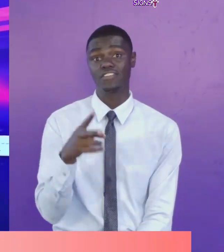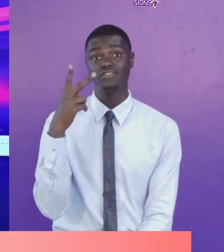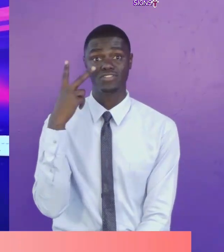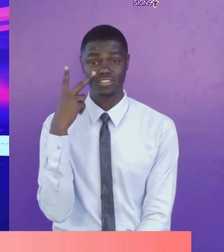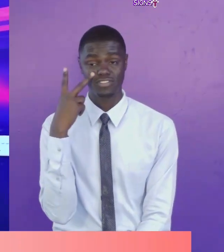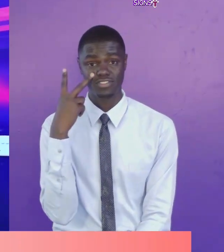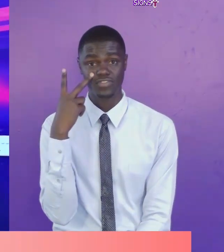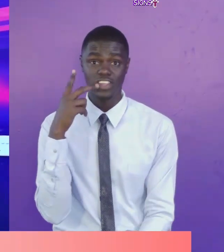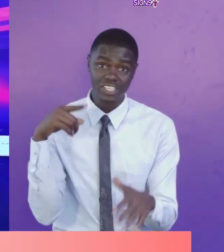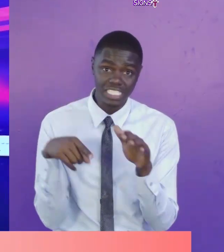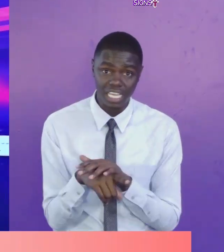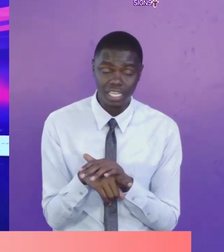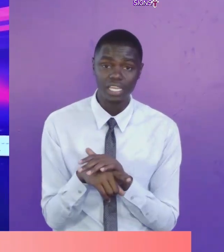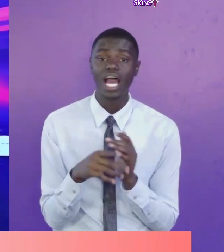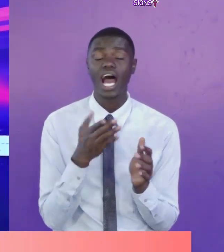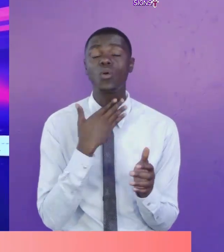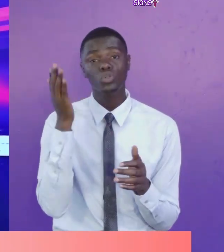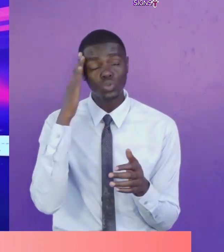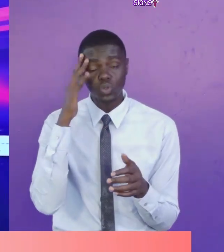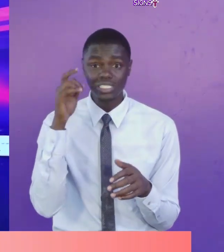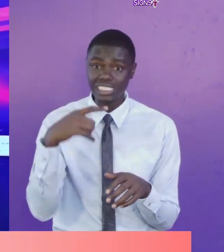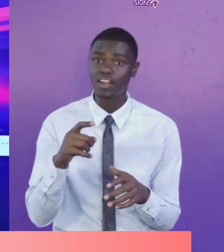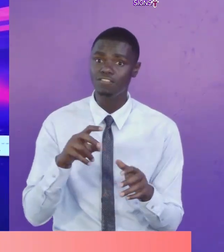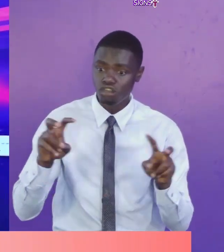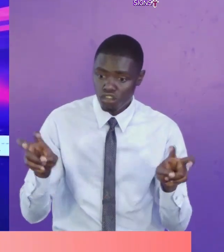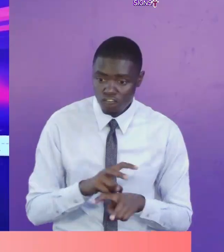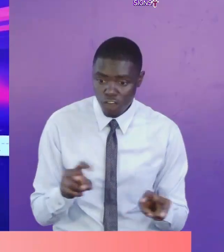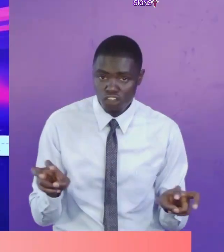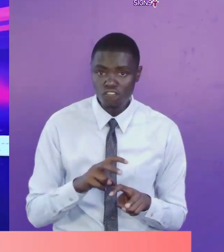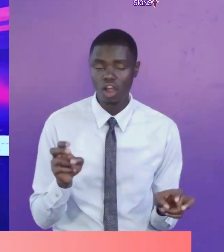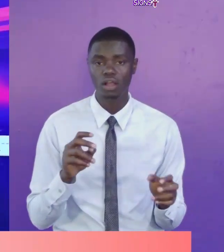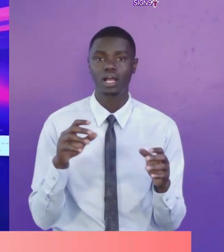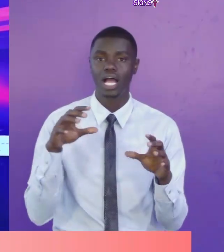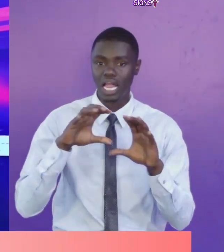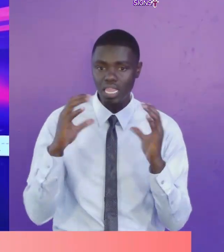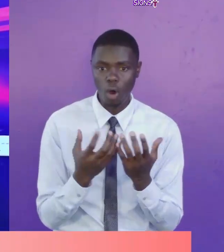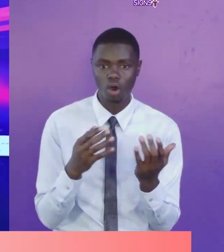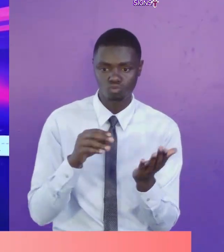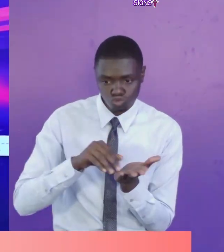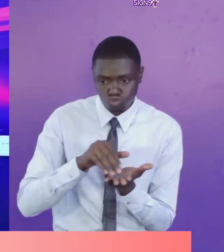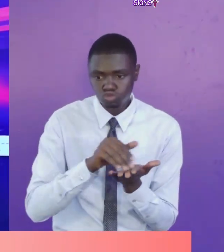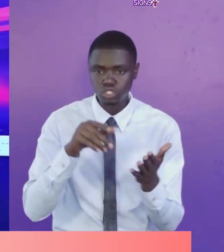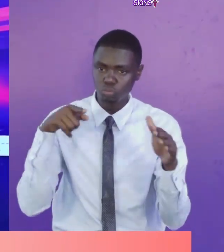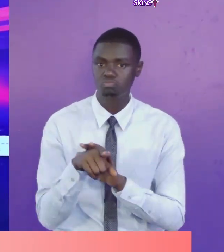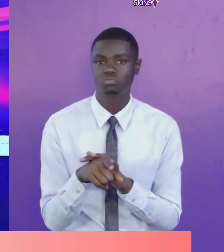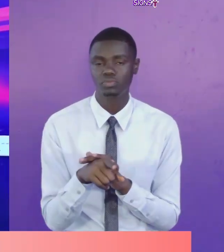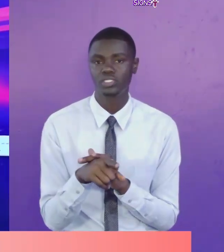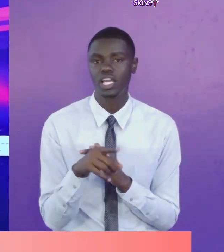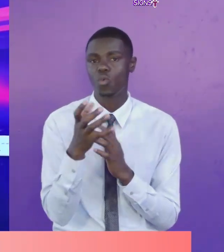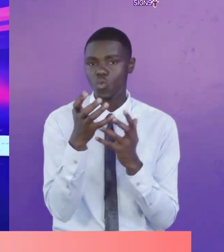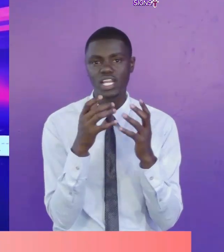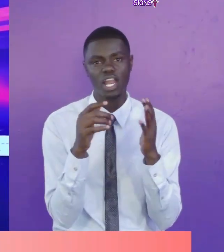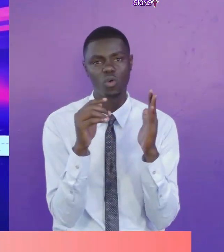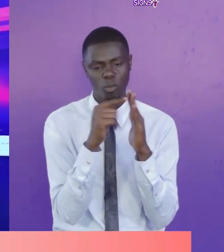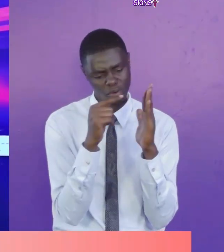ball. Did he look for the ball before he scored? We have many. Tuko na box mingi tunafaa kutik Mololo ndio we rate Florian Wirtz.